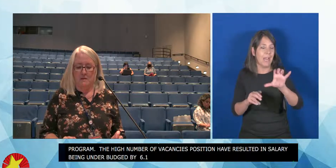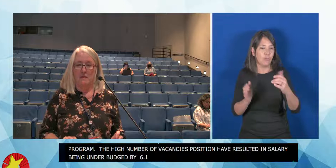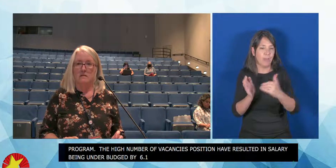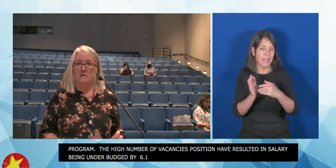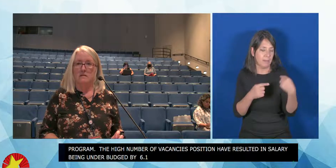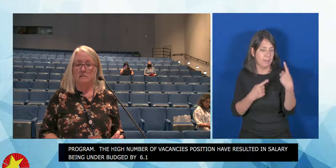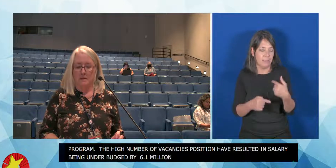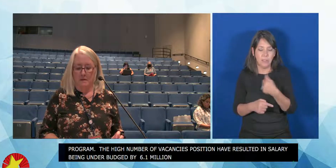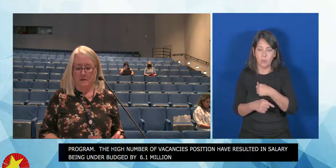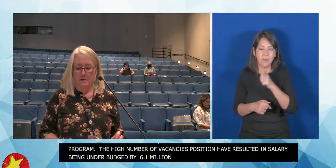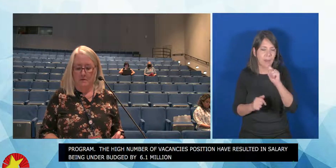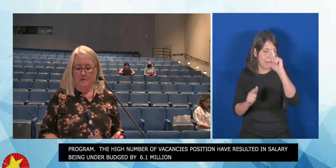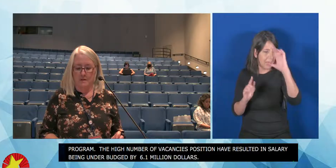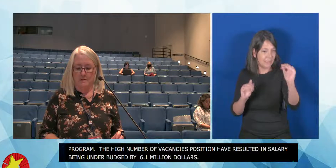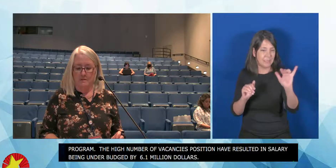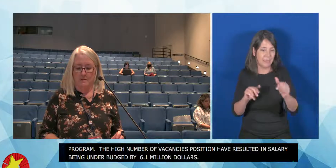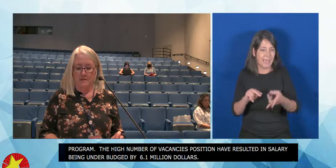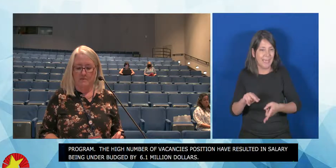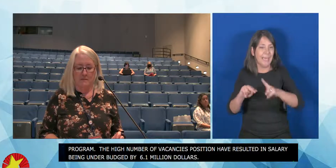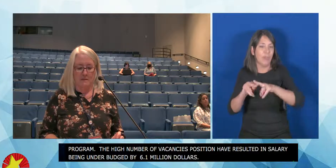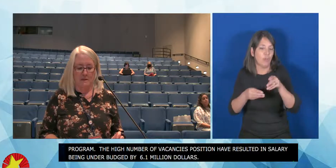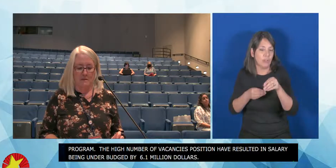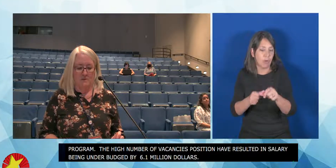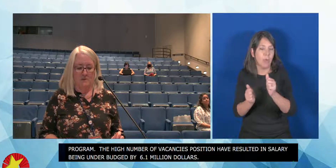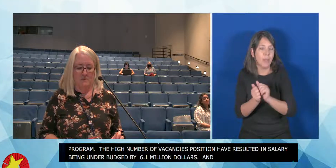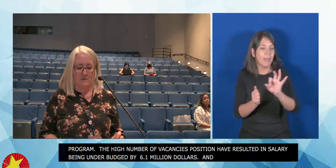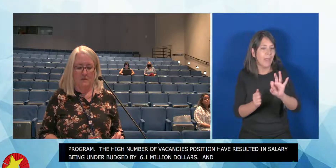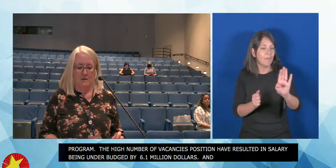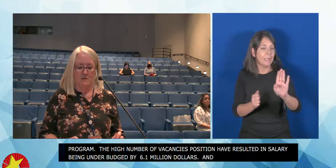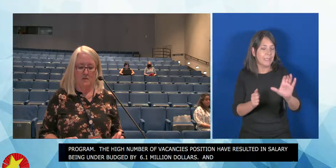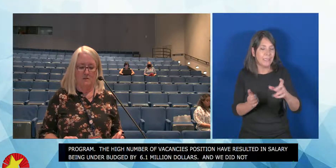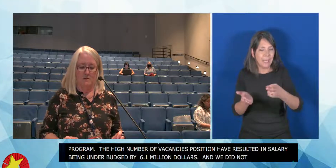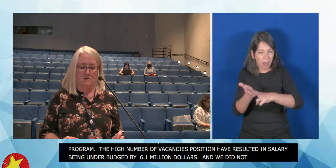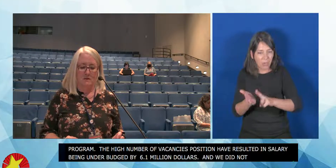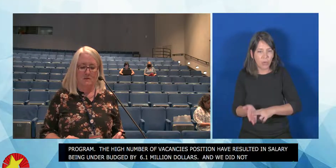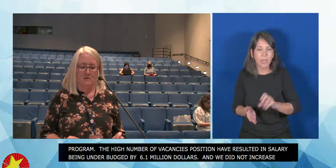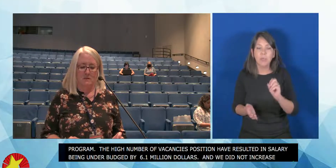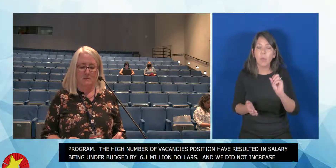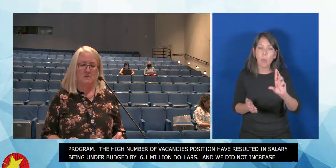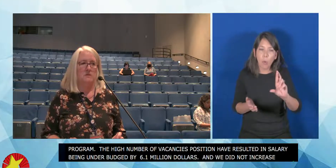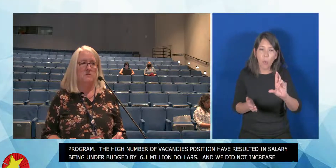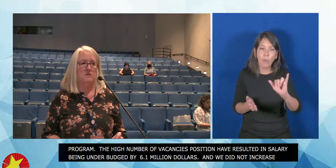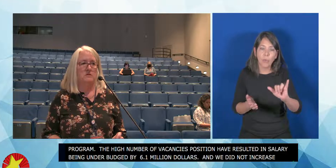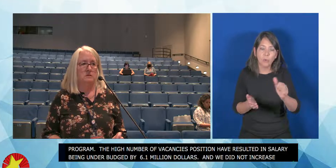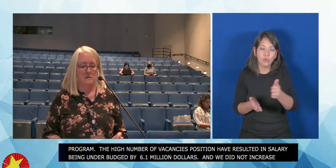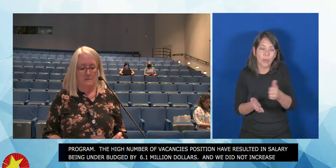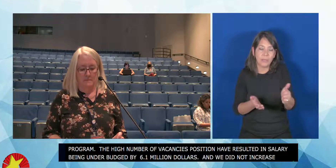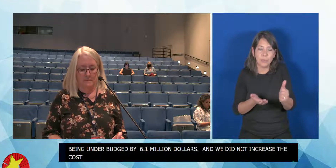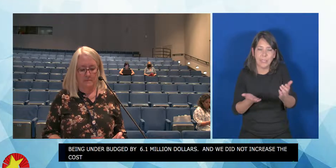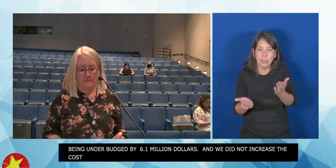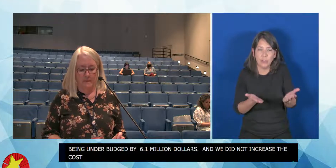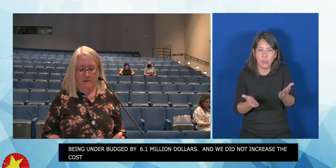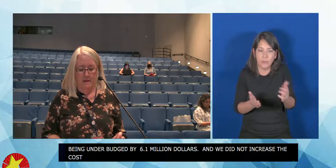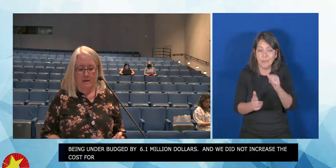we did not anticipate the increased costs in FBC contracts or the contractual transportation services.